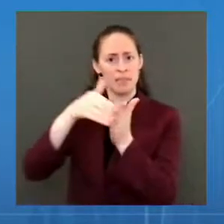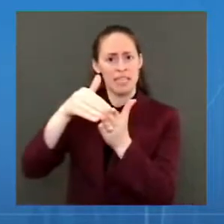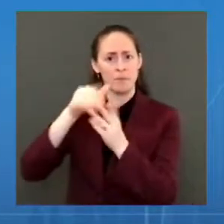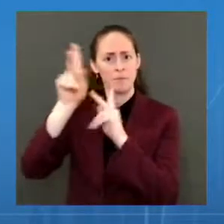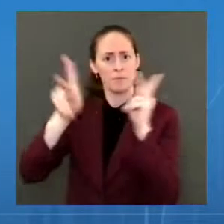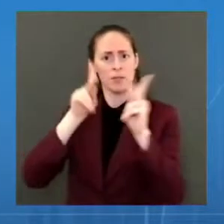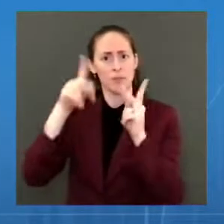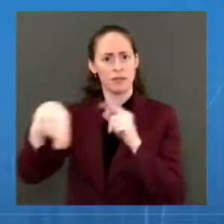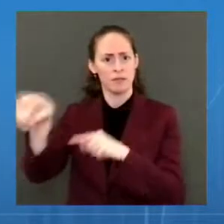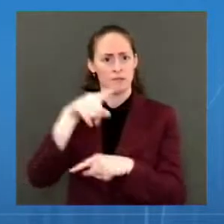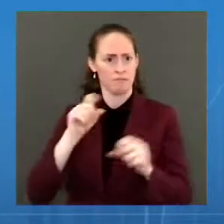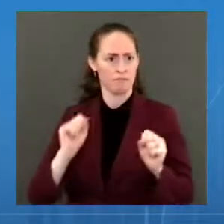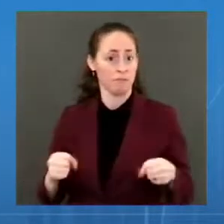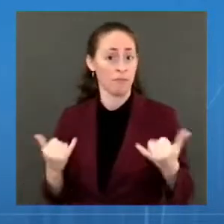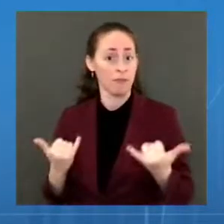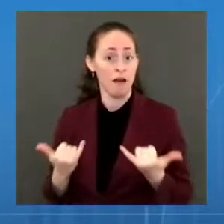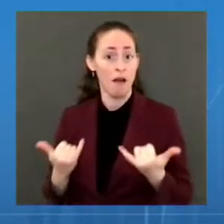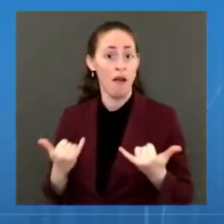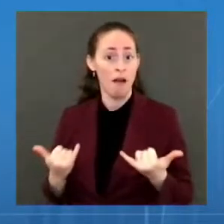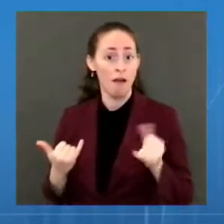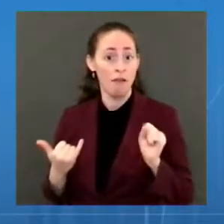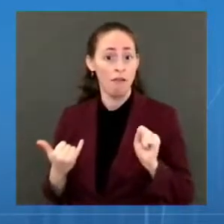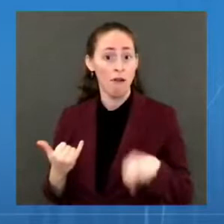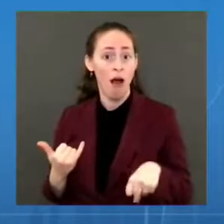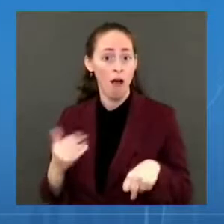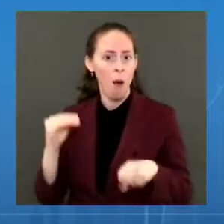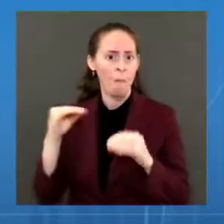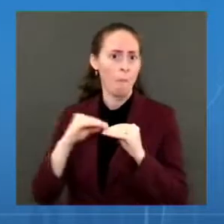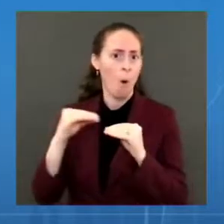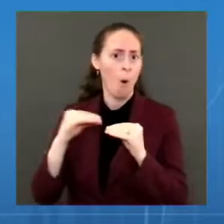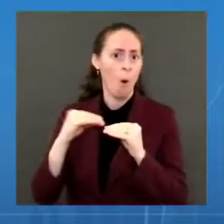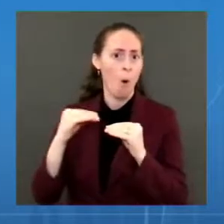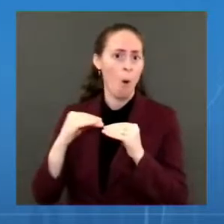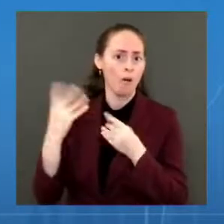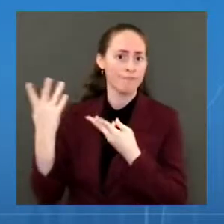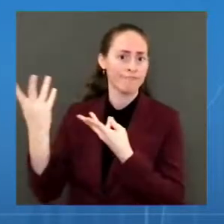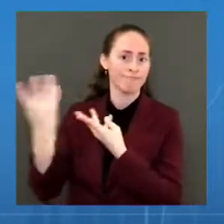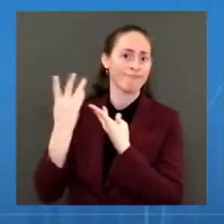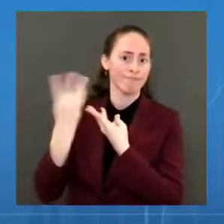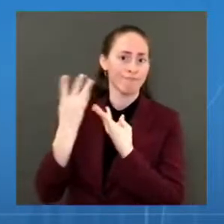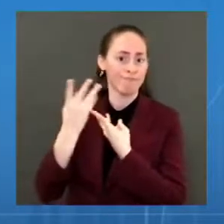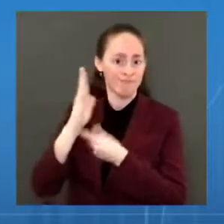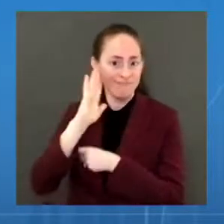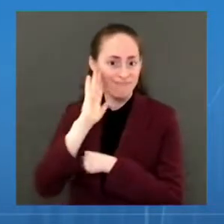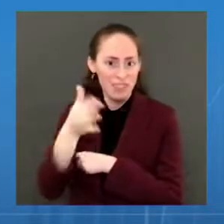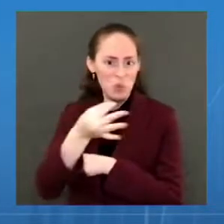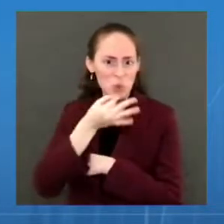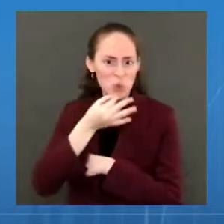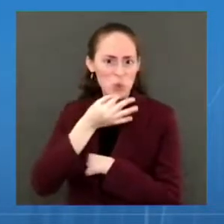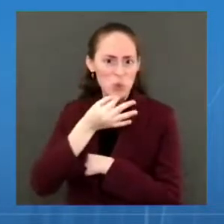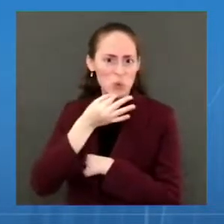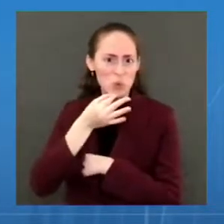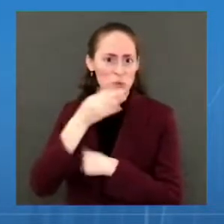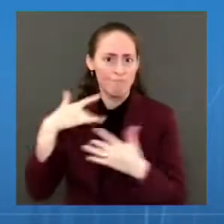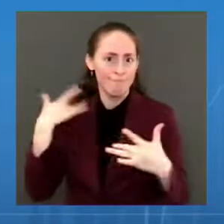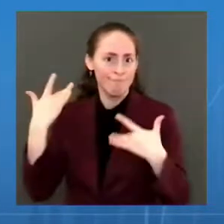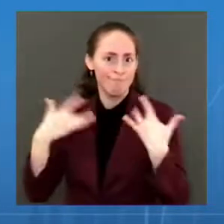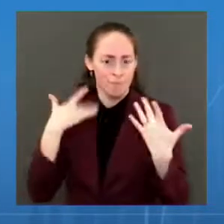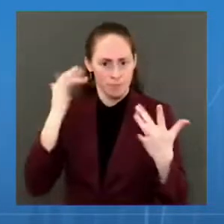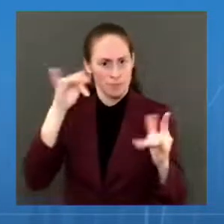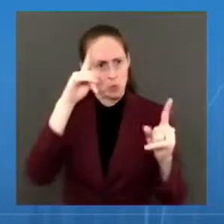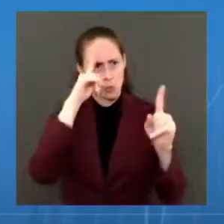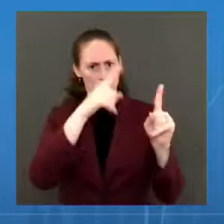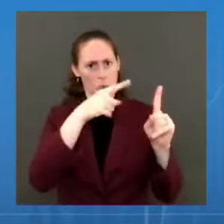of millions more becoming eligible over the coming months. This is a major step forward in our vaccination program that will